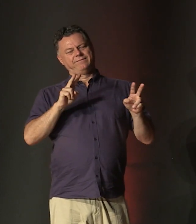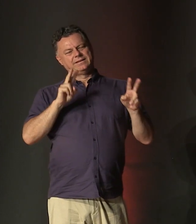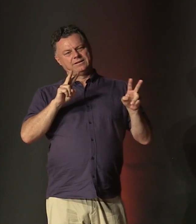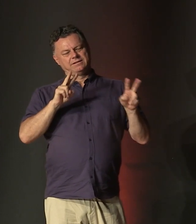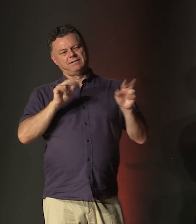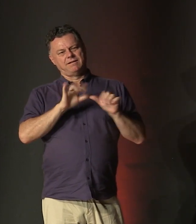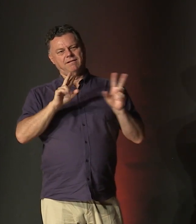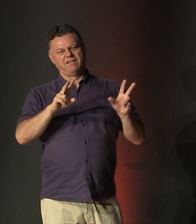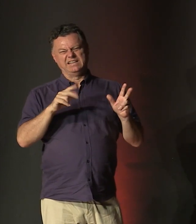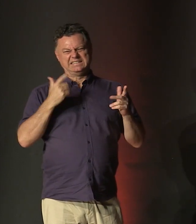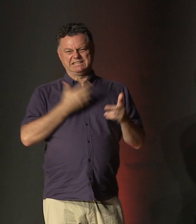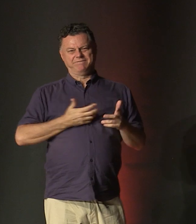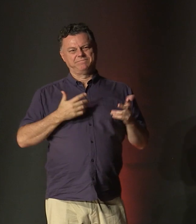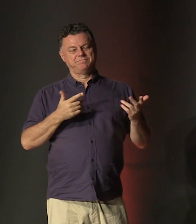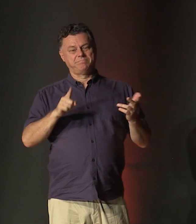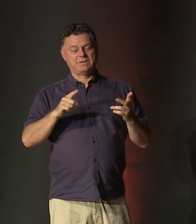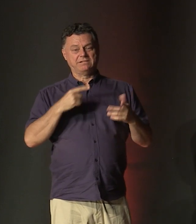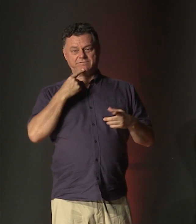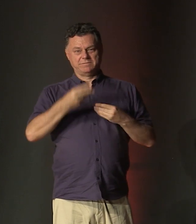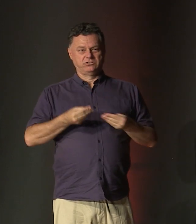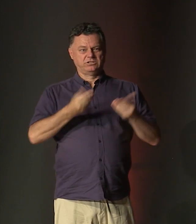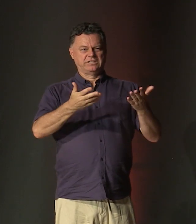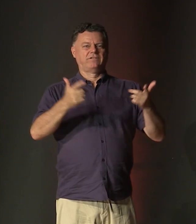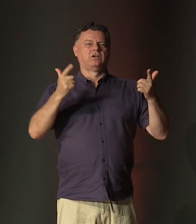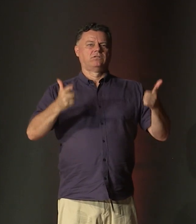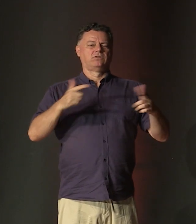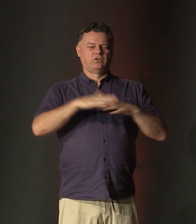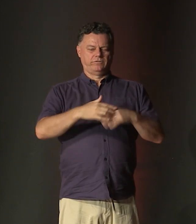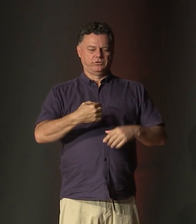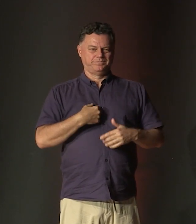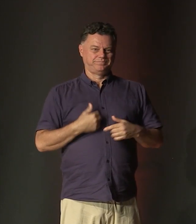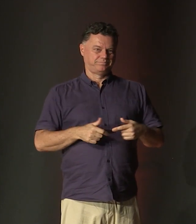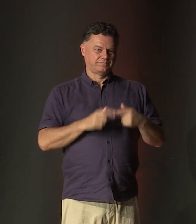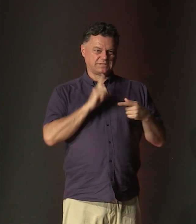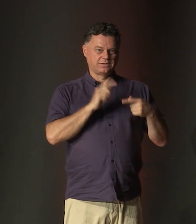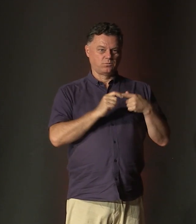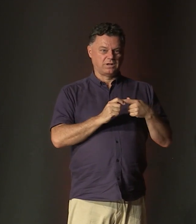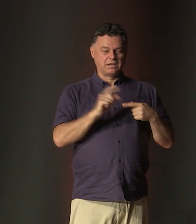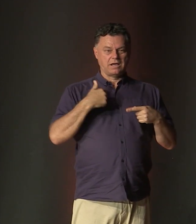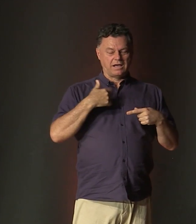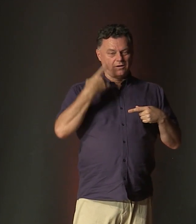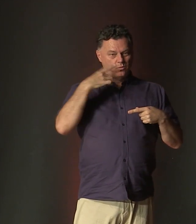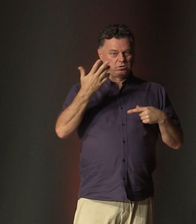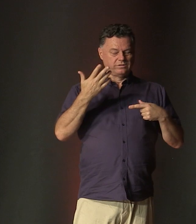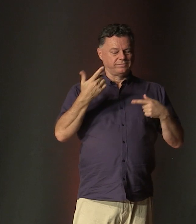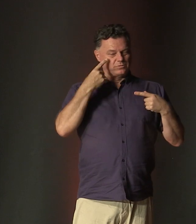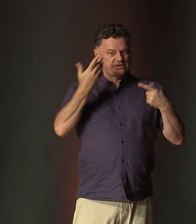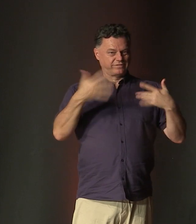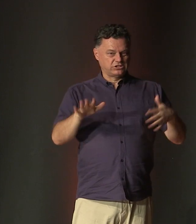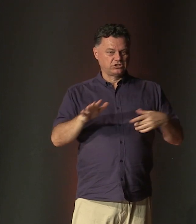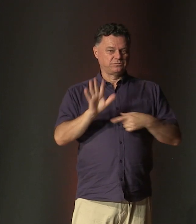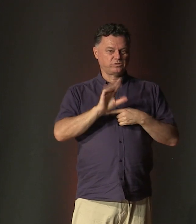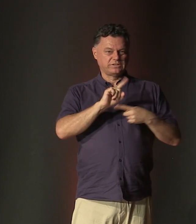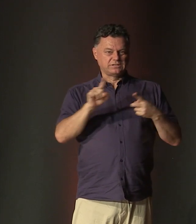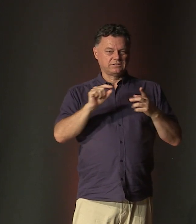these companies a wealth of information about yourself. You tell them what movies you've watched, which trailers